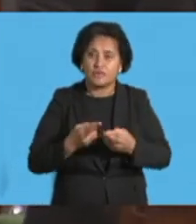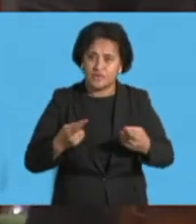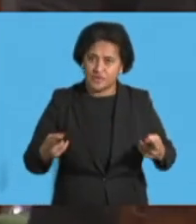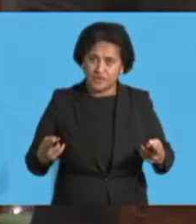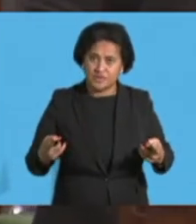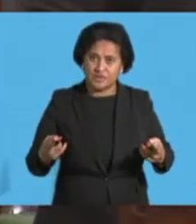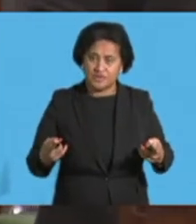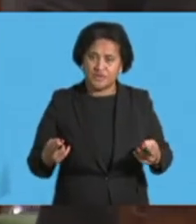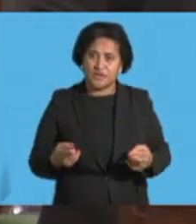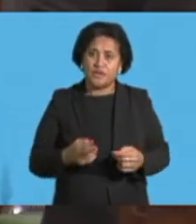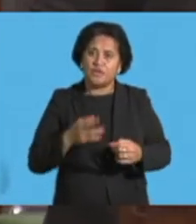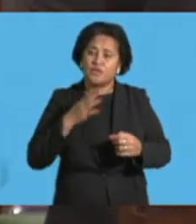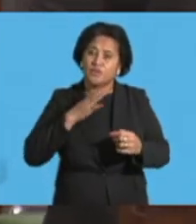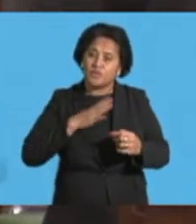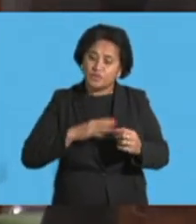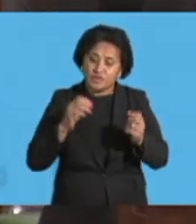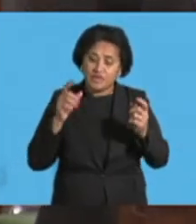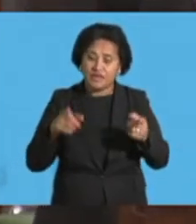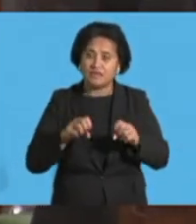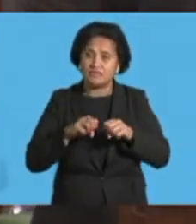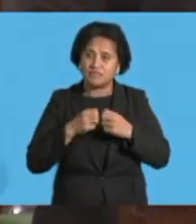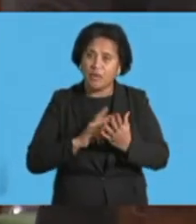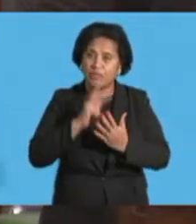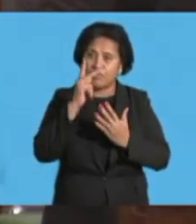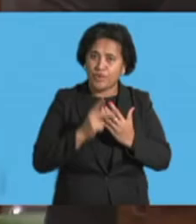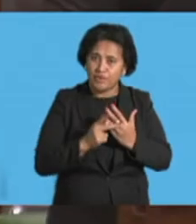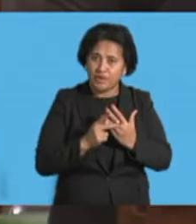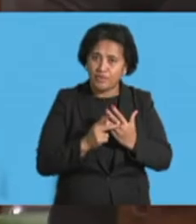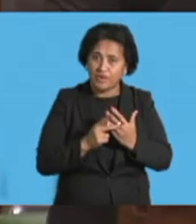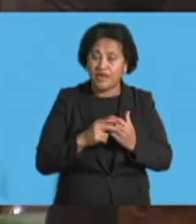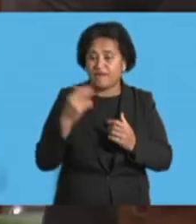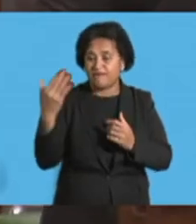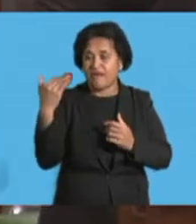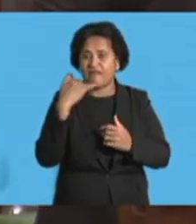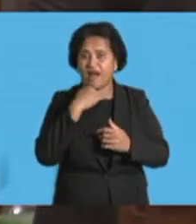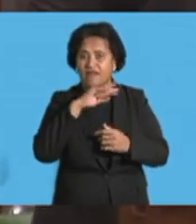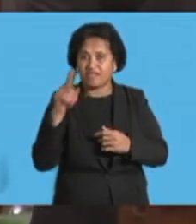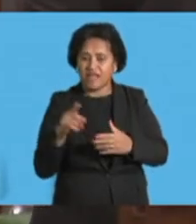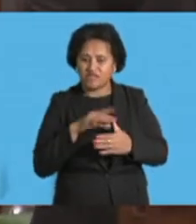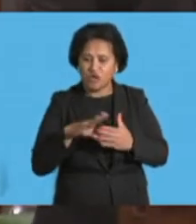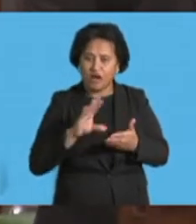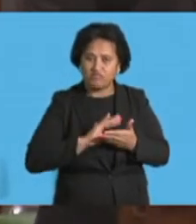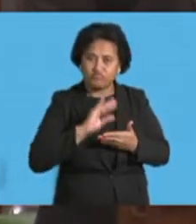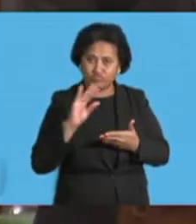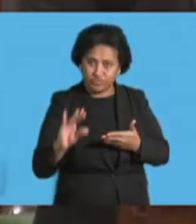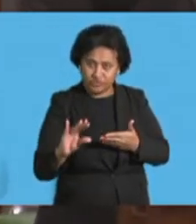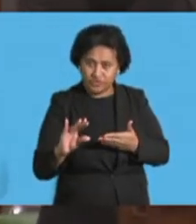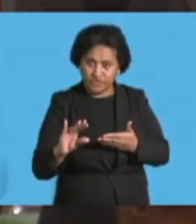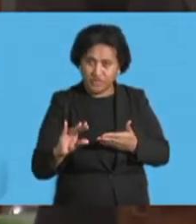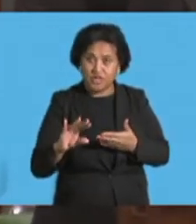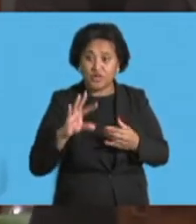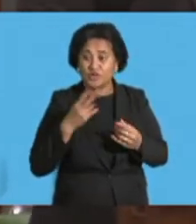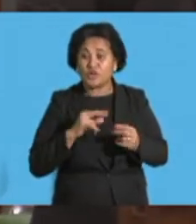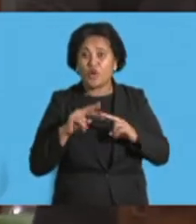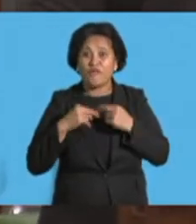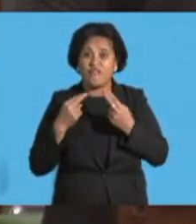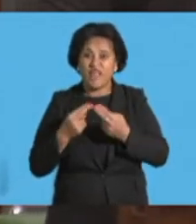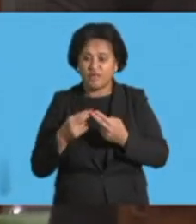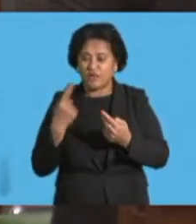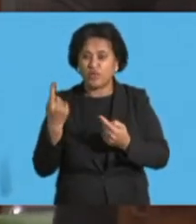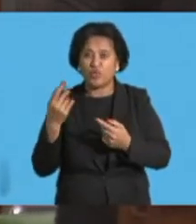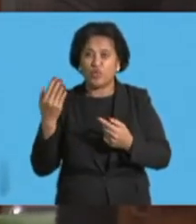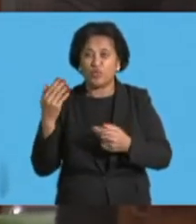we have in place our welfare graduation program, for which $500,000 has been allocated in order to move families who are